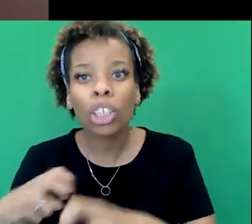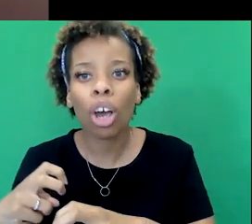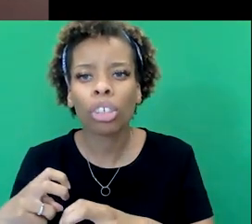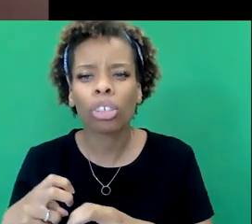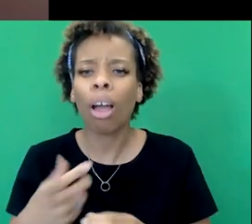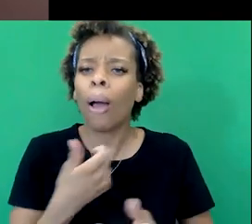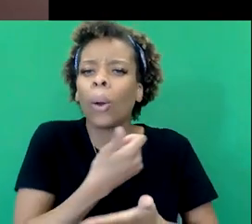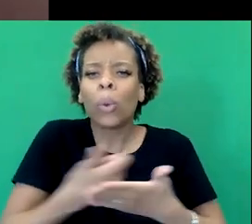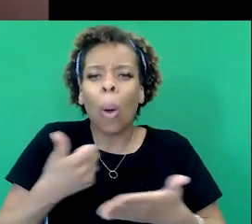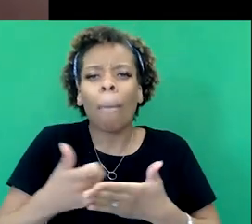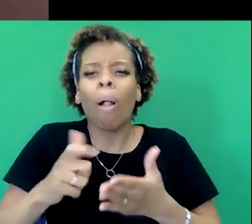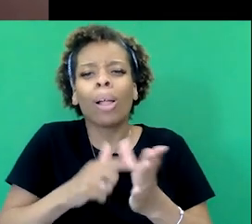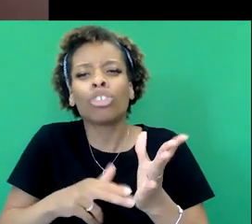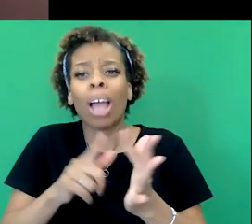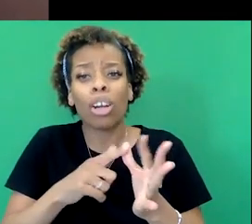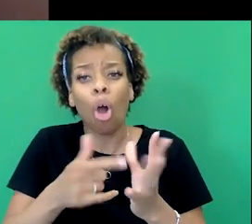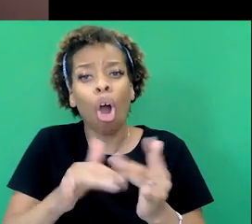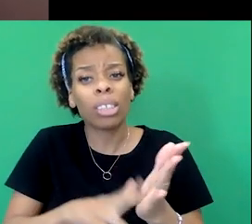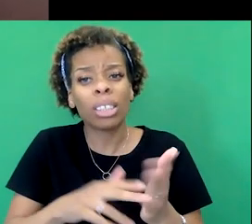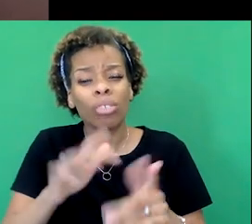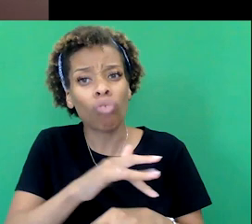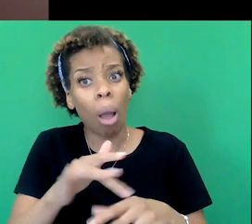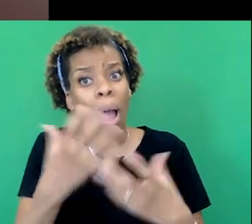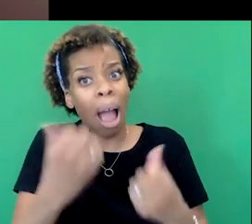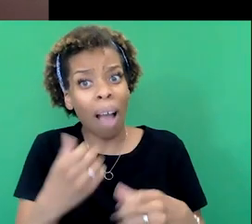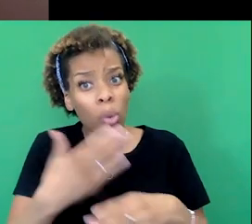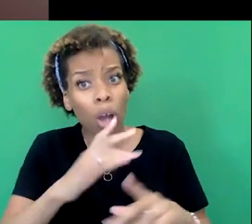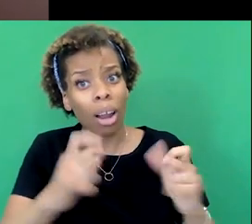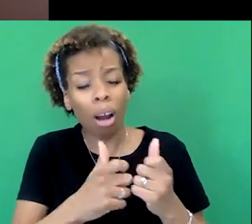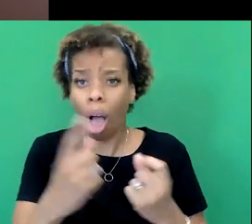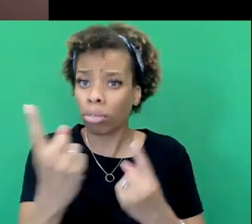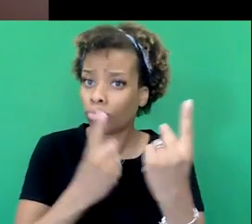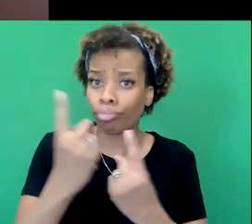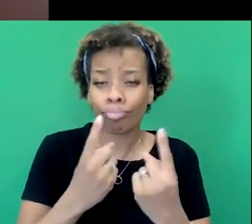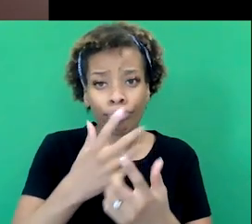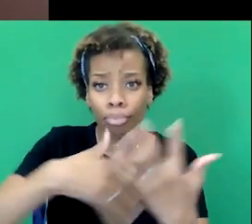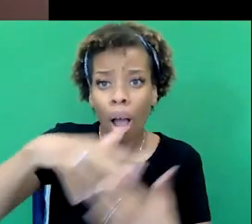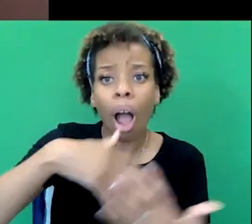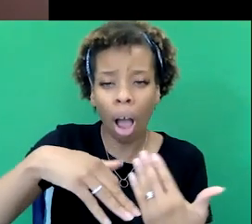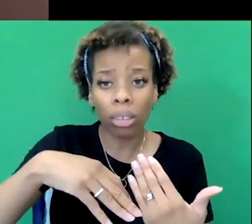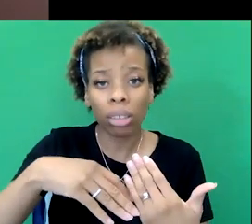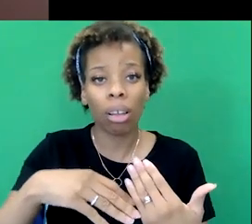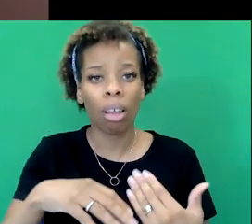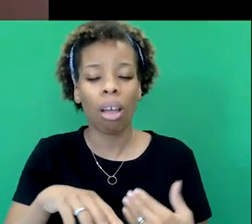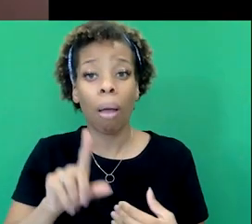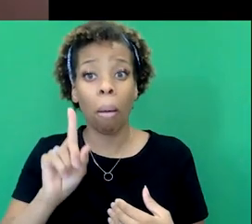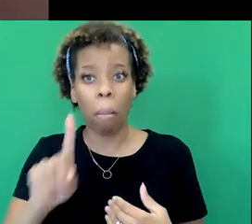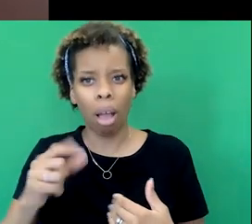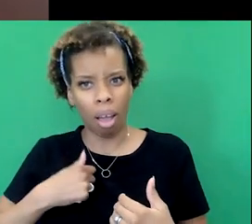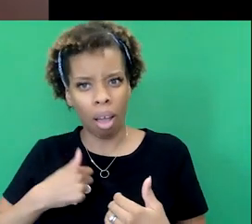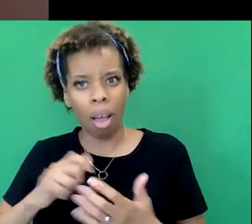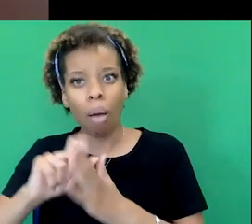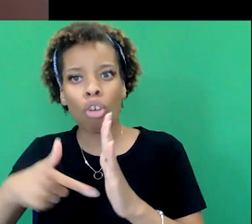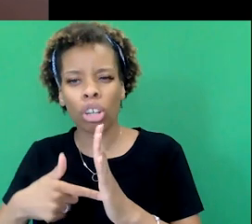Austen drama, because you do have the labouring and working class front and centre of the entire piece. So they